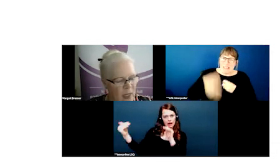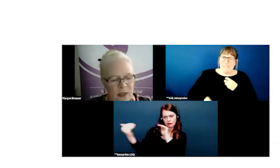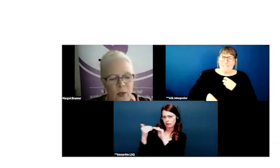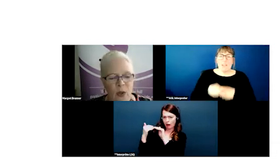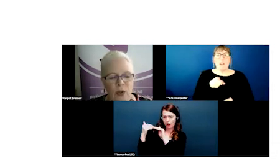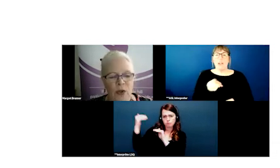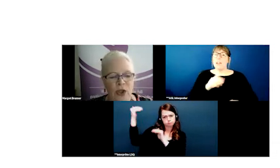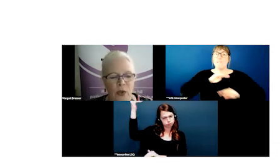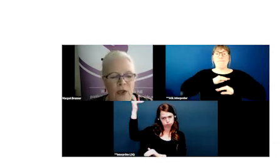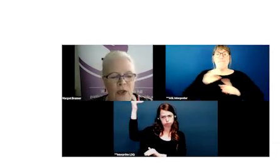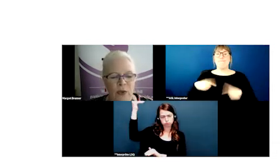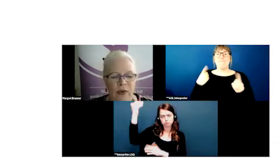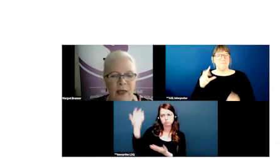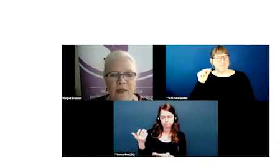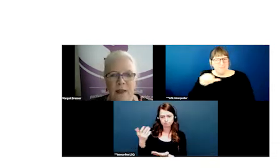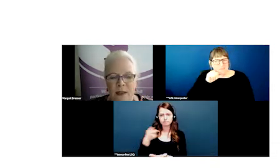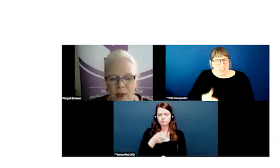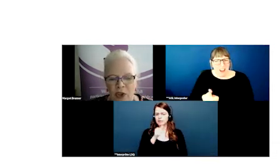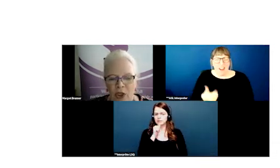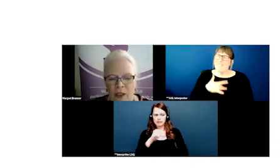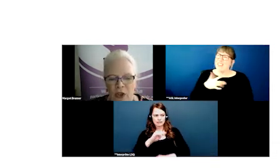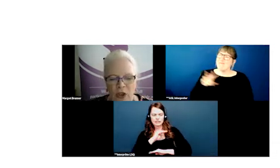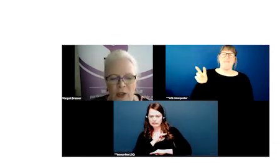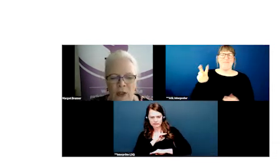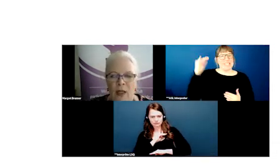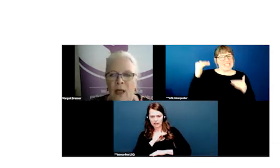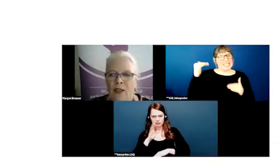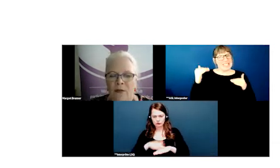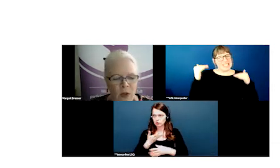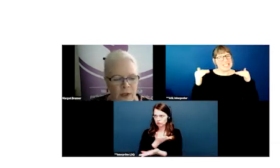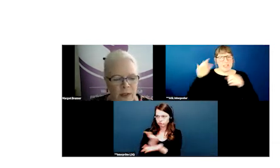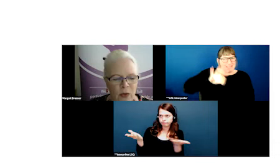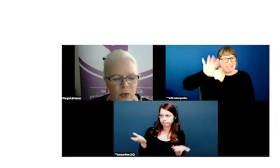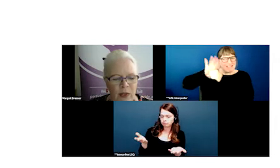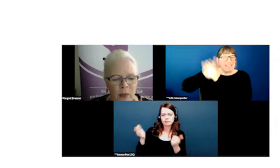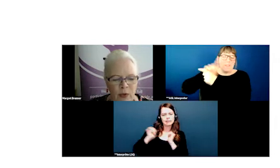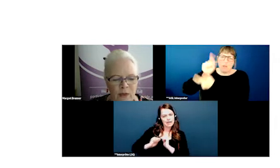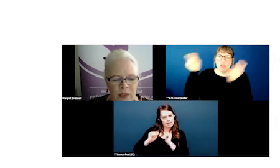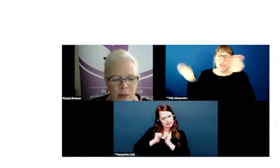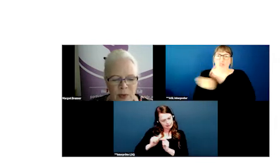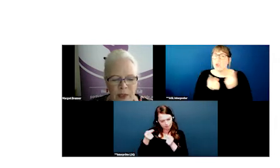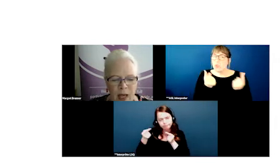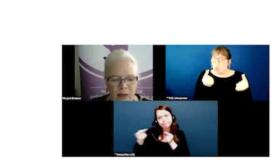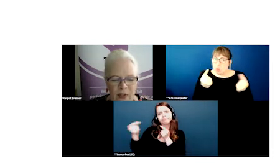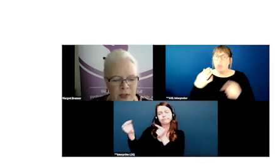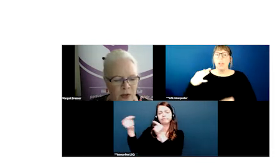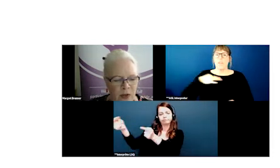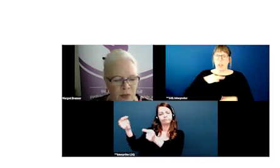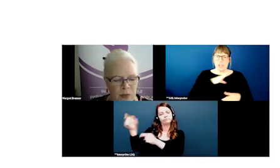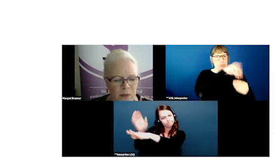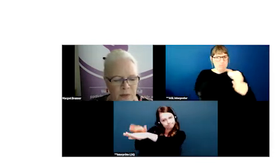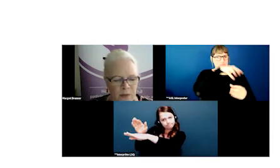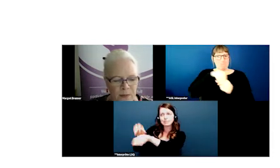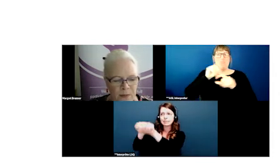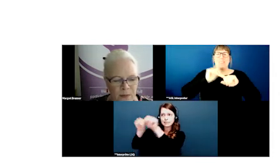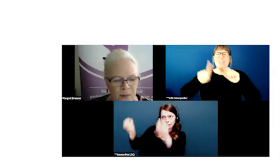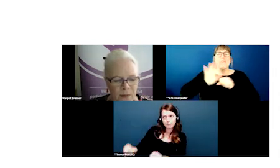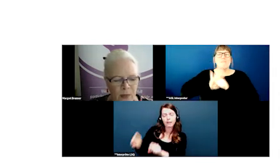Unsatisfied with the status quo, she works to advance systemic change as a volunteer with a number of disability advocacy